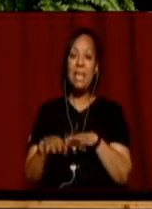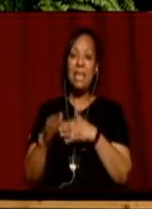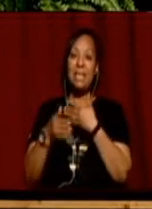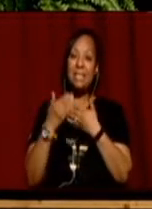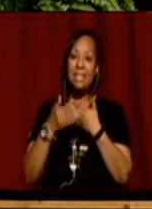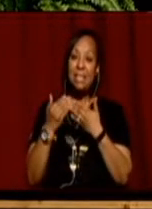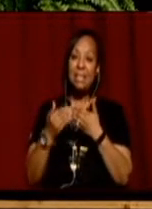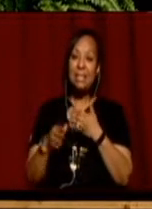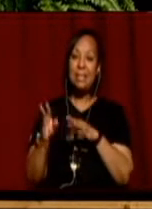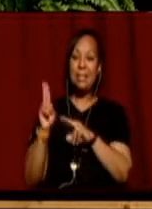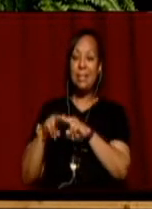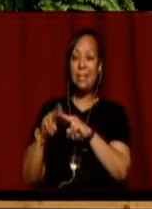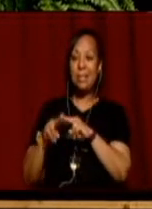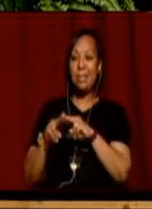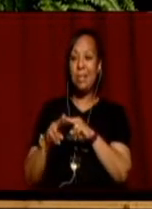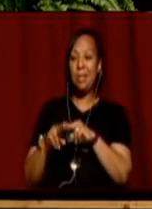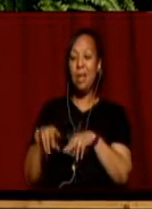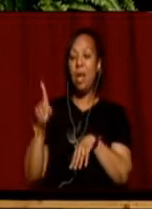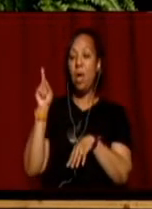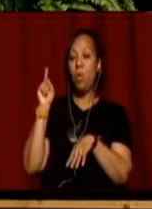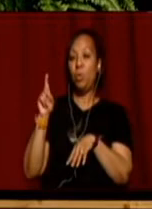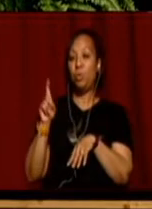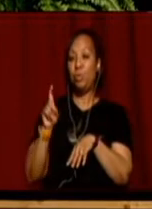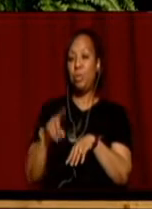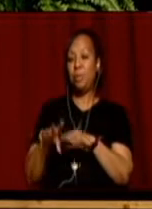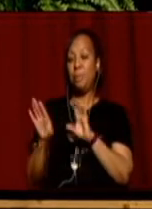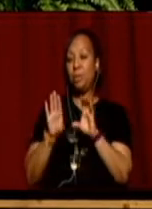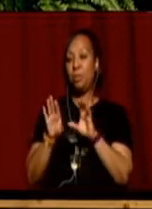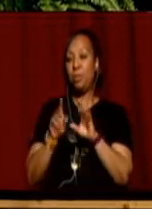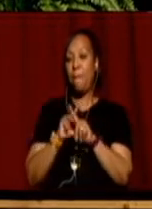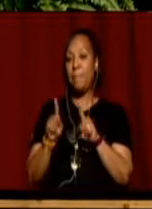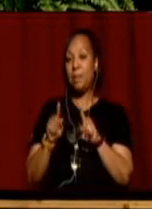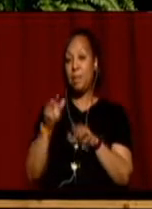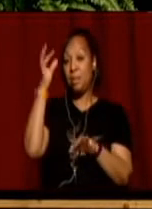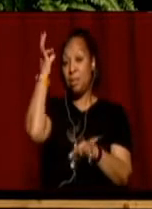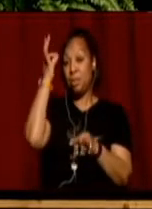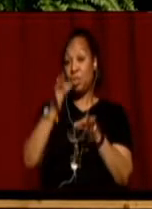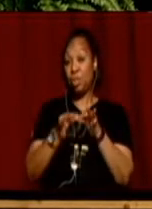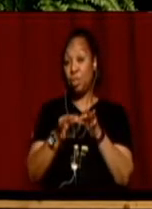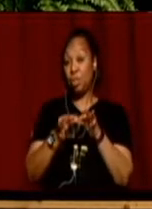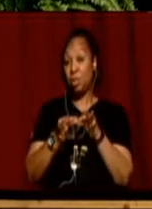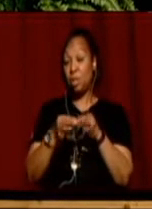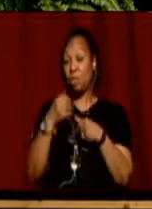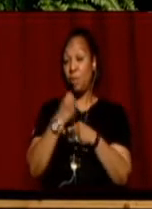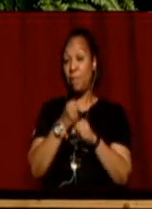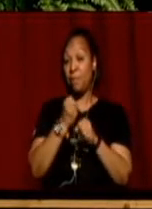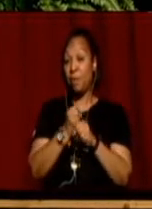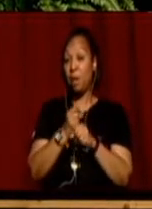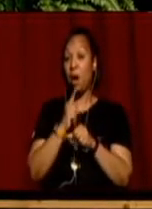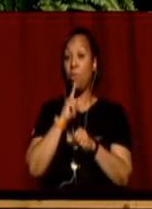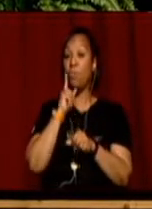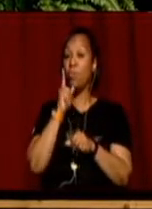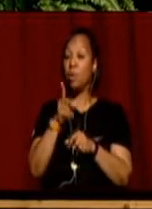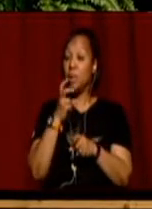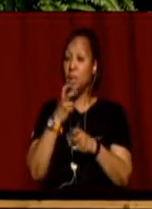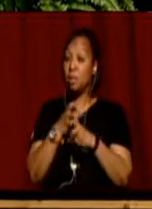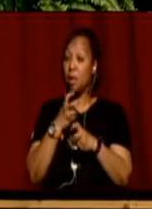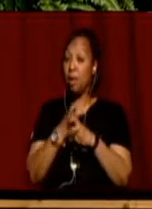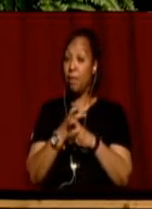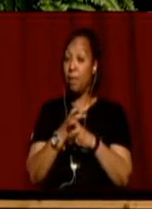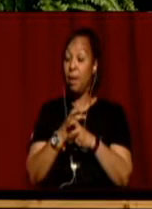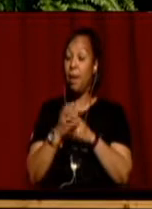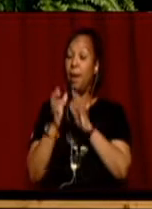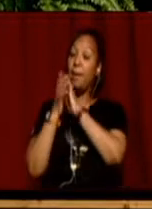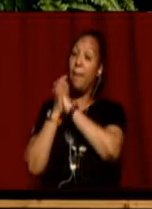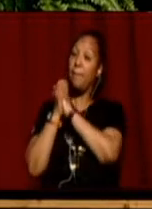sidelines and say what public officials should be doing, but these decisions that you all have to make are really, really tough, and I